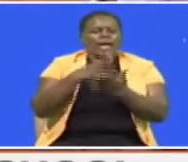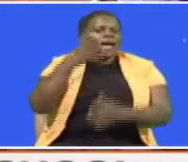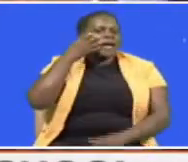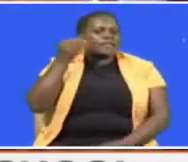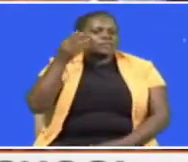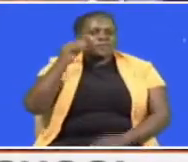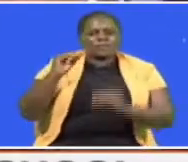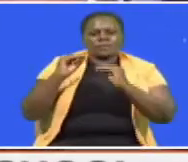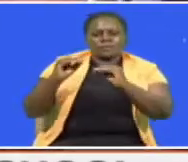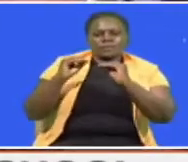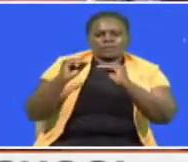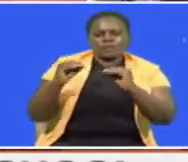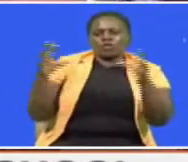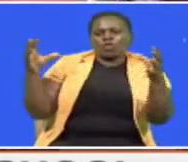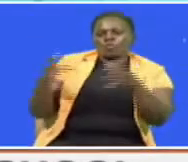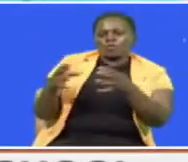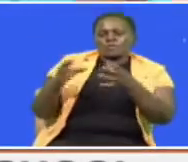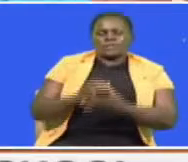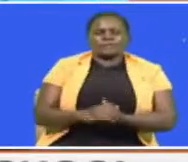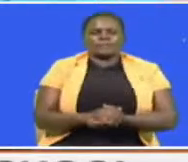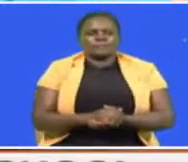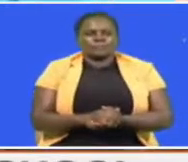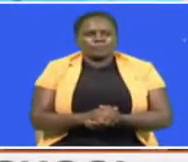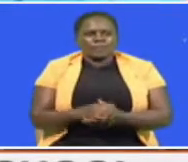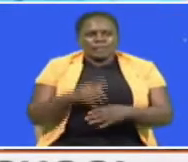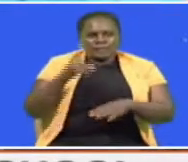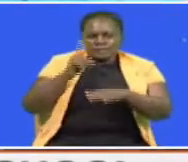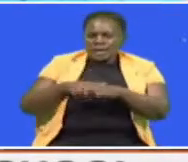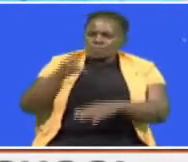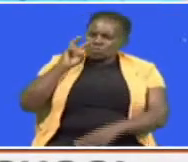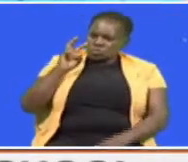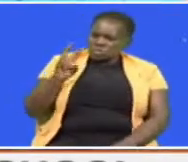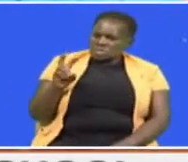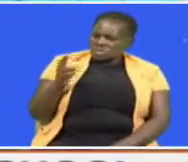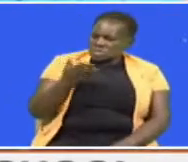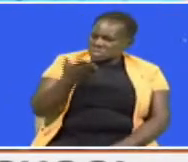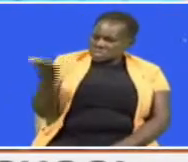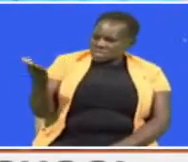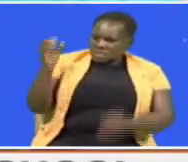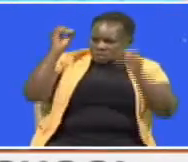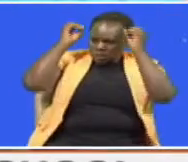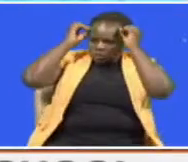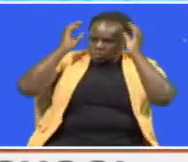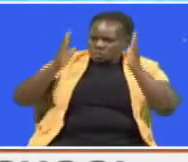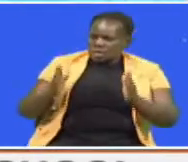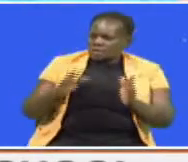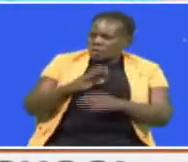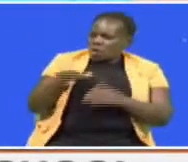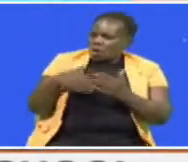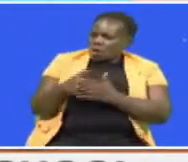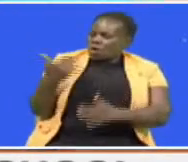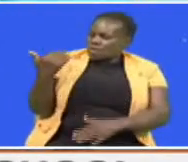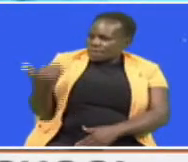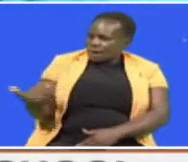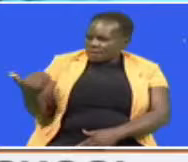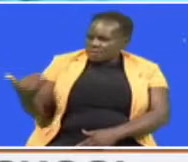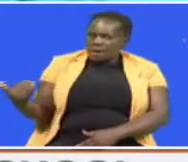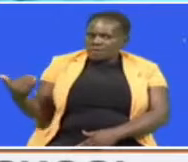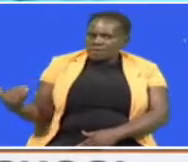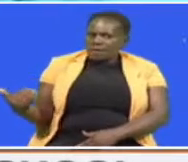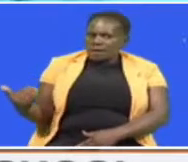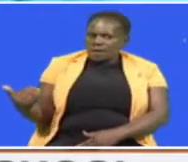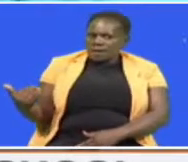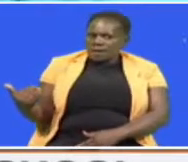experience of teaching his community. When you see these students, they are all young. They are